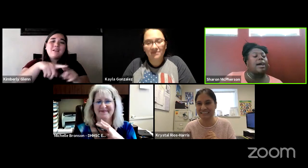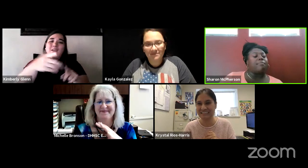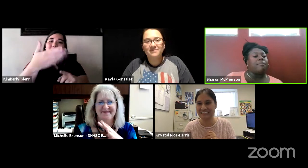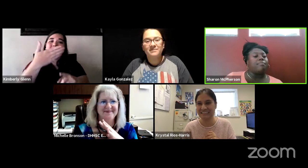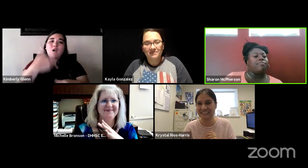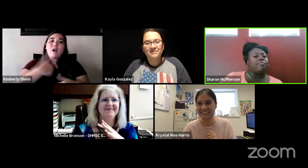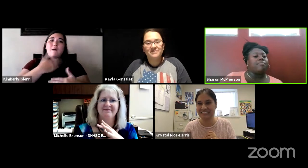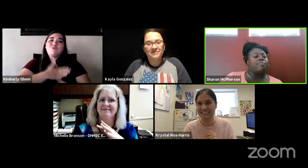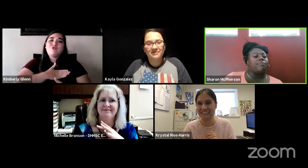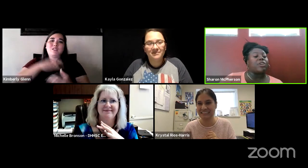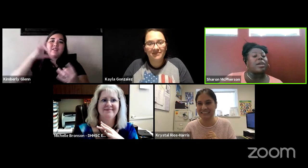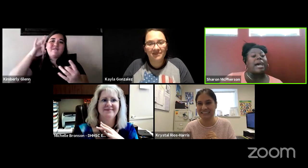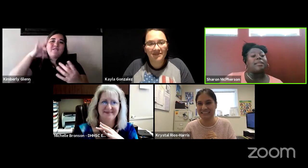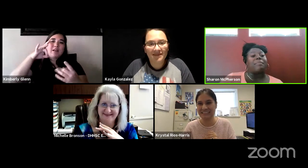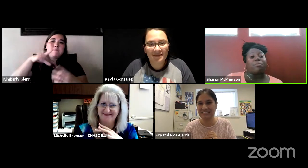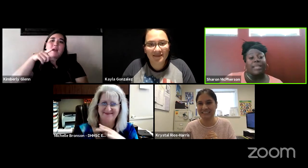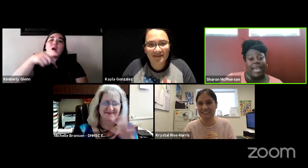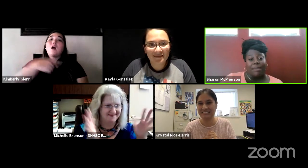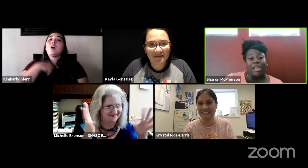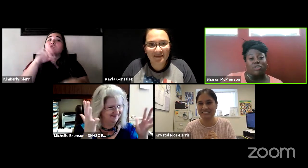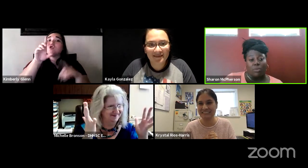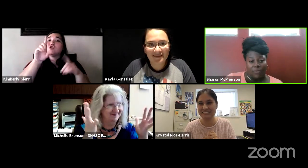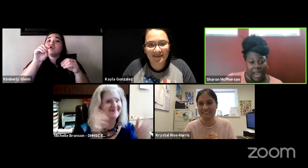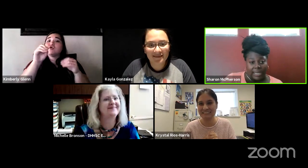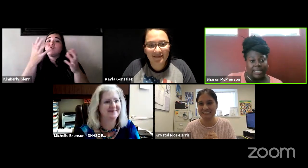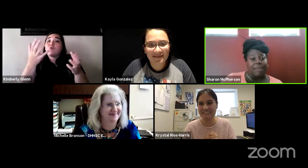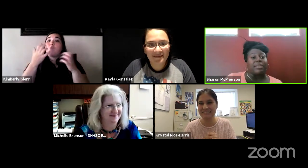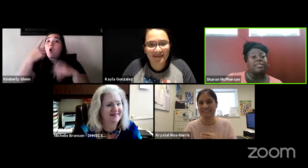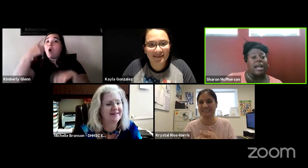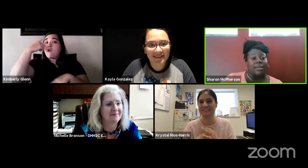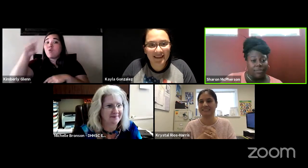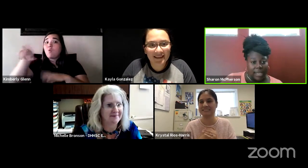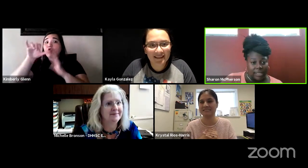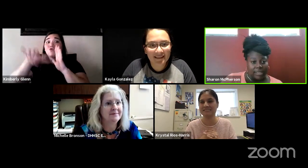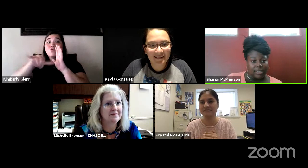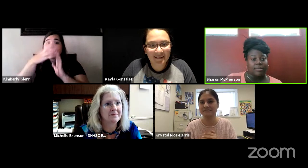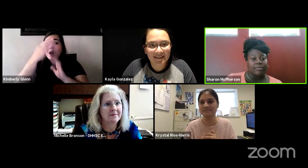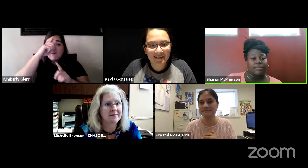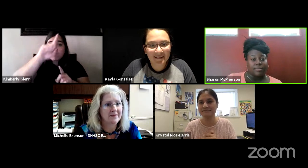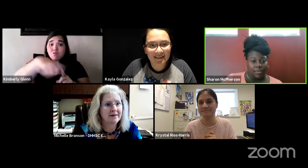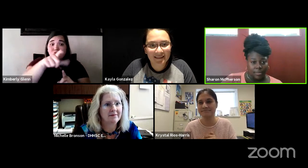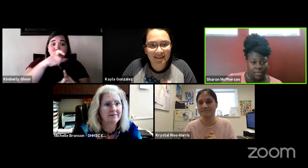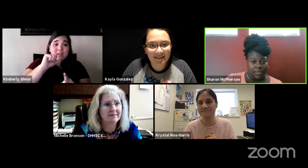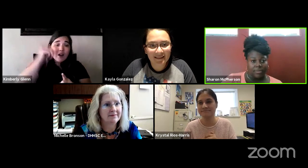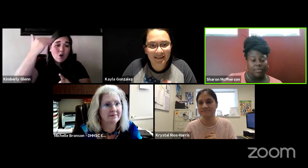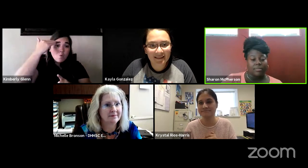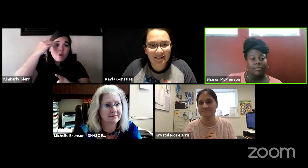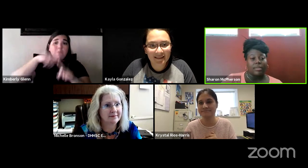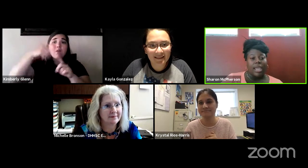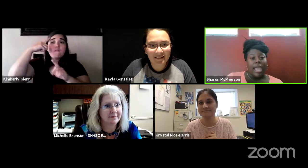and figure out how to better plan and make sure that we find a time that does not conflict.